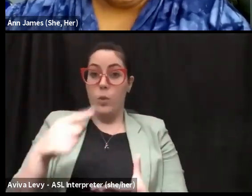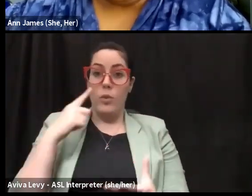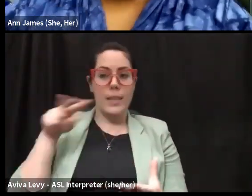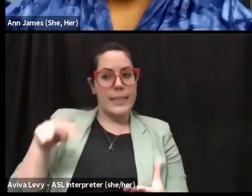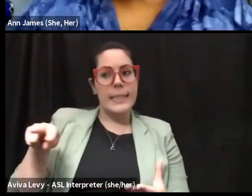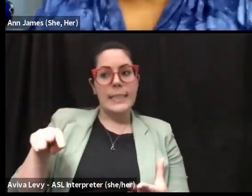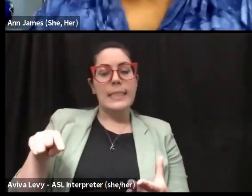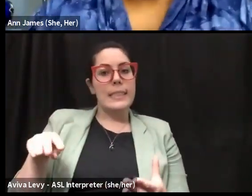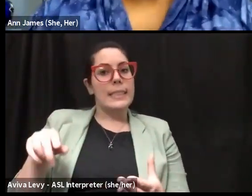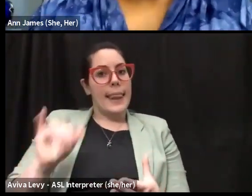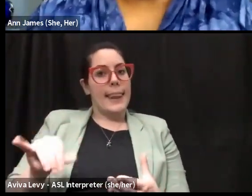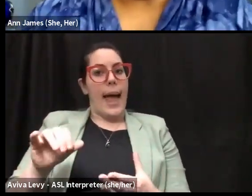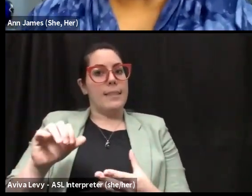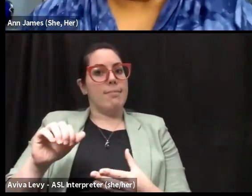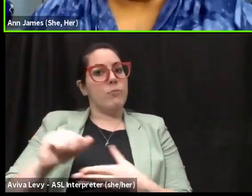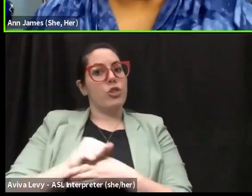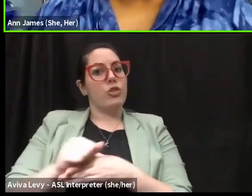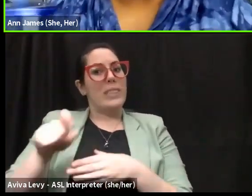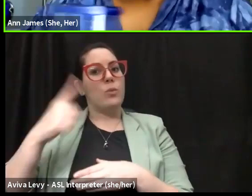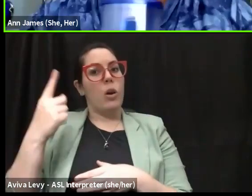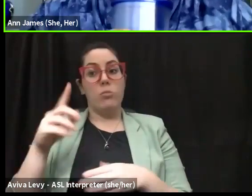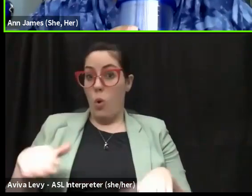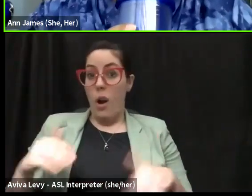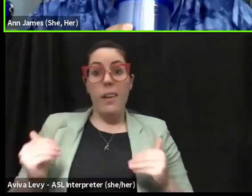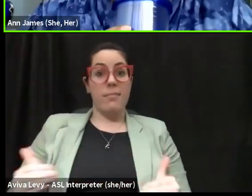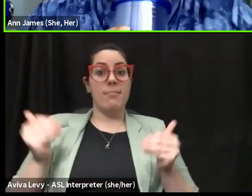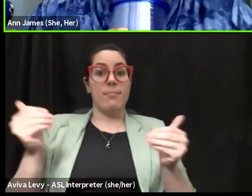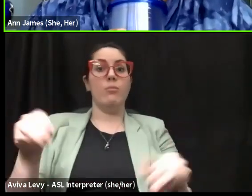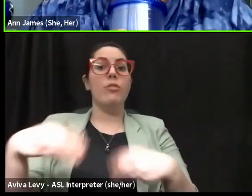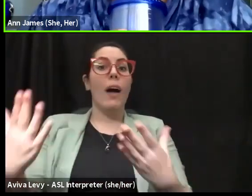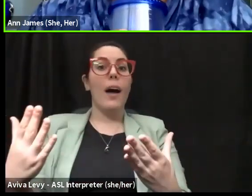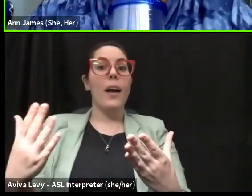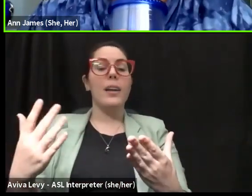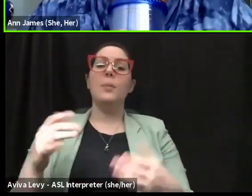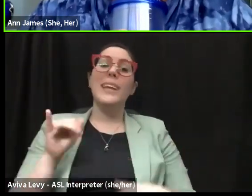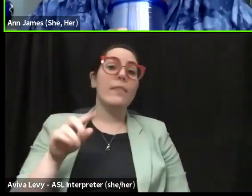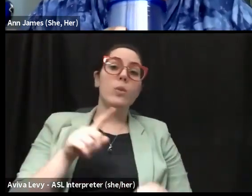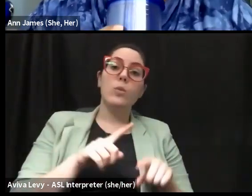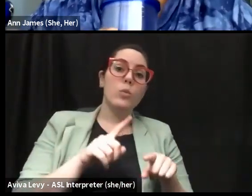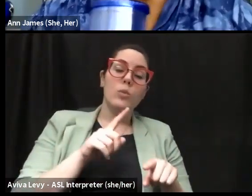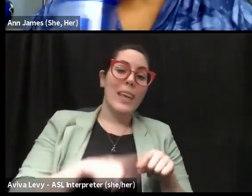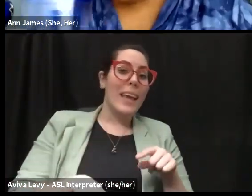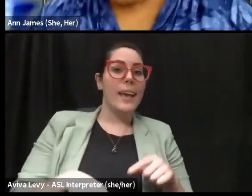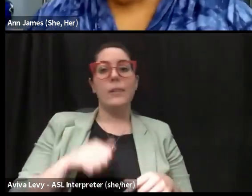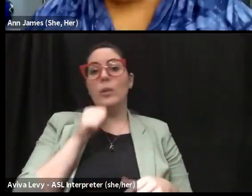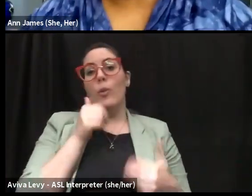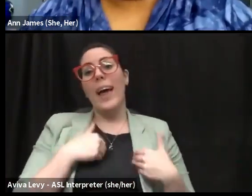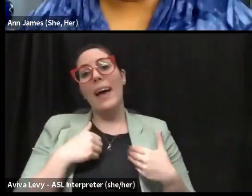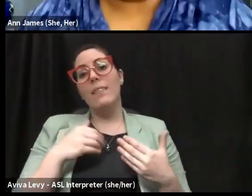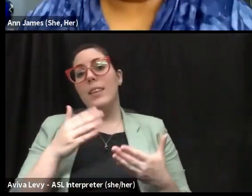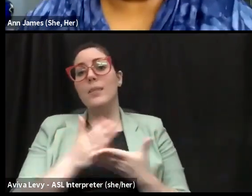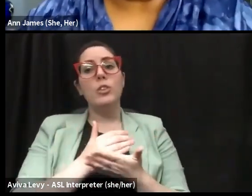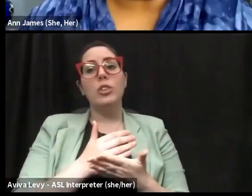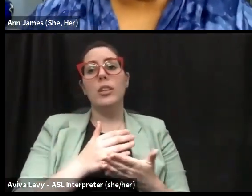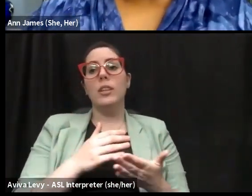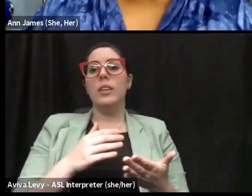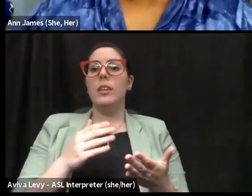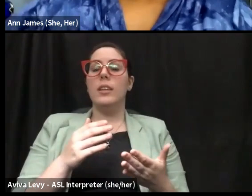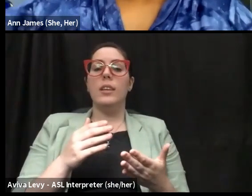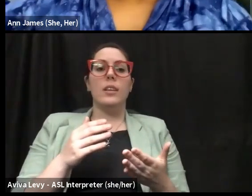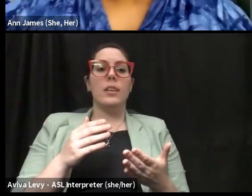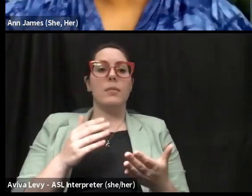have done real reflection and say, I don't have the tools to handle this, then it's really important to bring someone in.